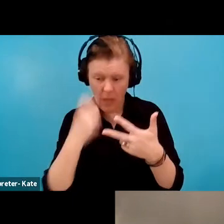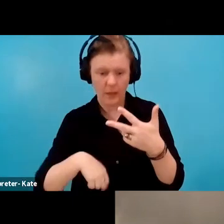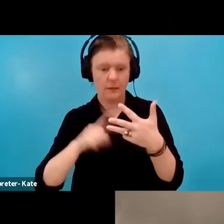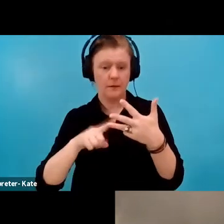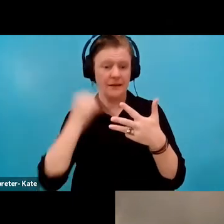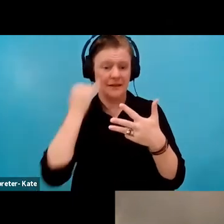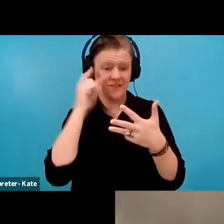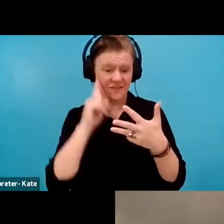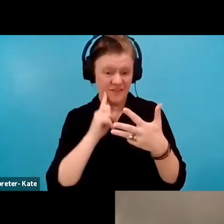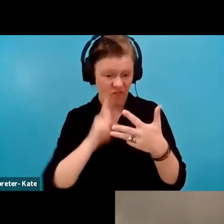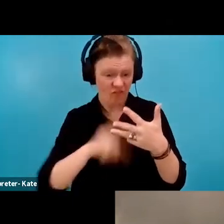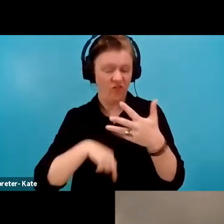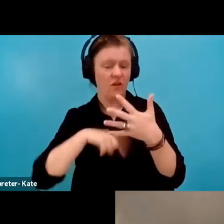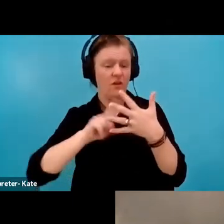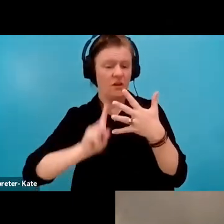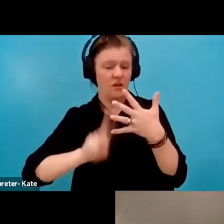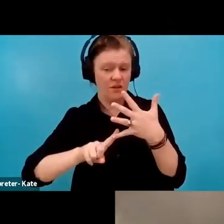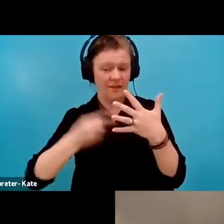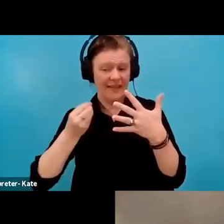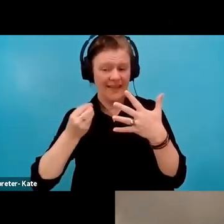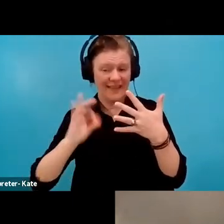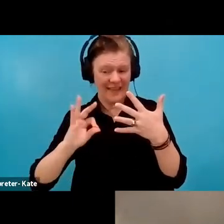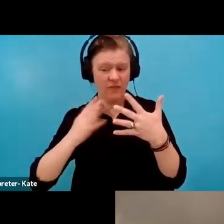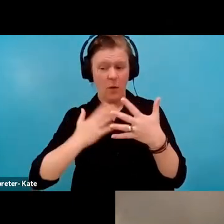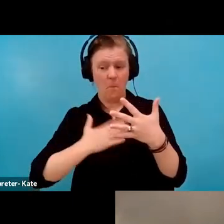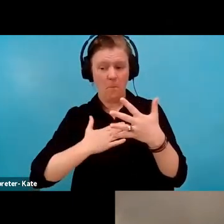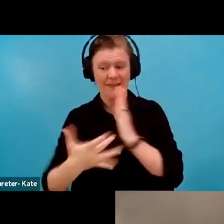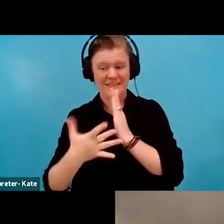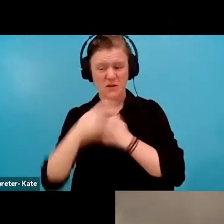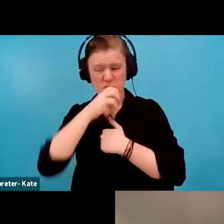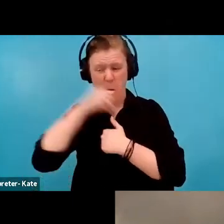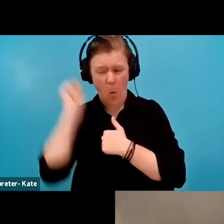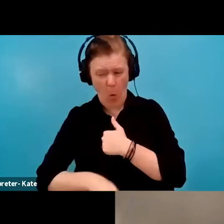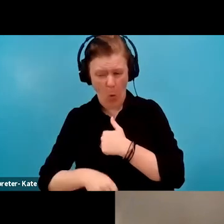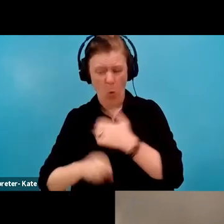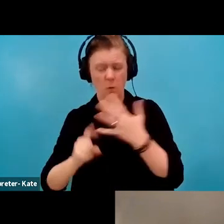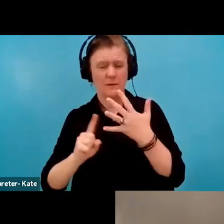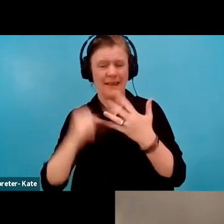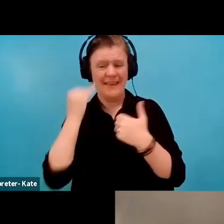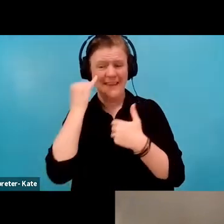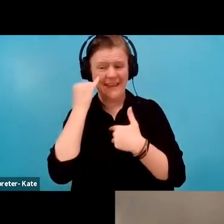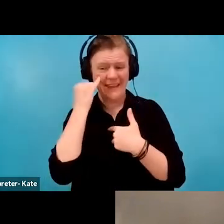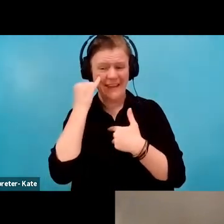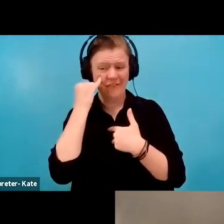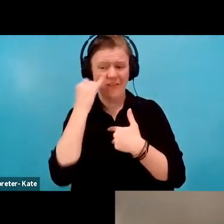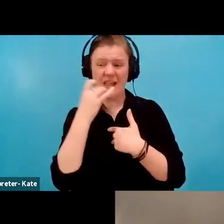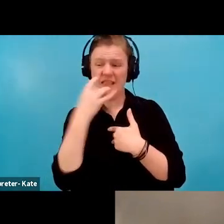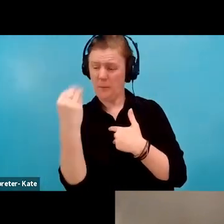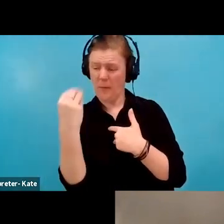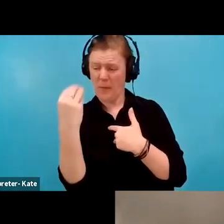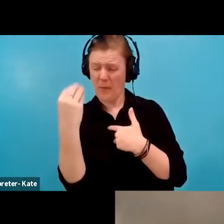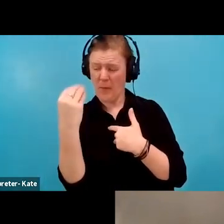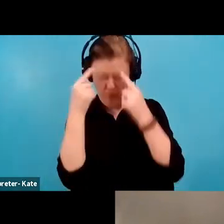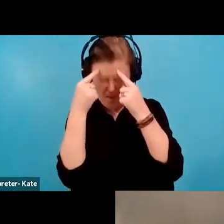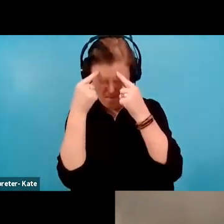hear, if I'm on a 10-year-old BlackBerry, if flashes hurt my eyes and give me migraines, if I've